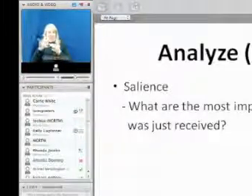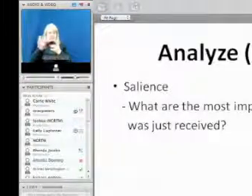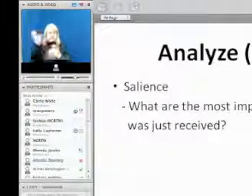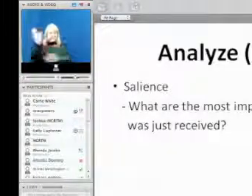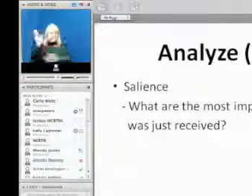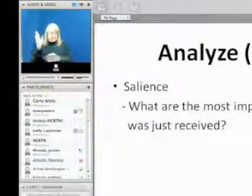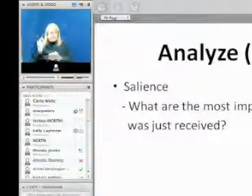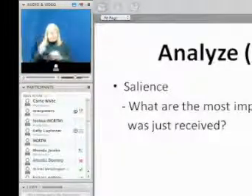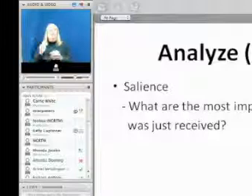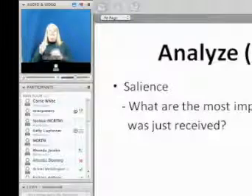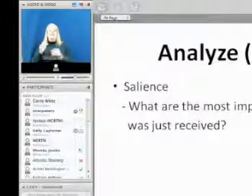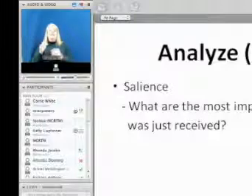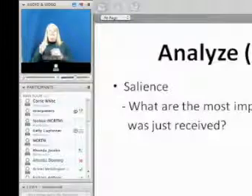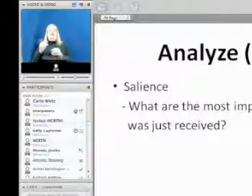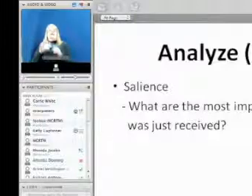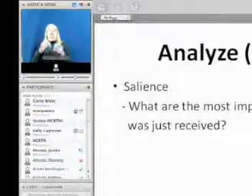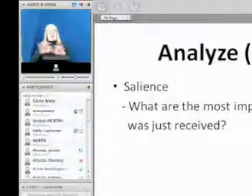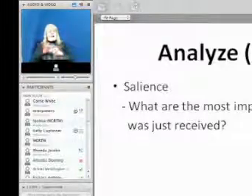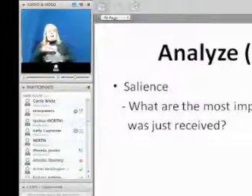And remember to breathe before we start.